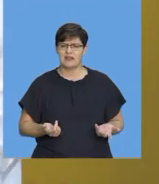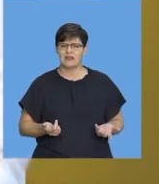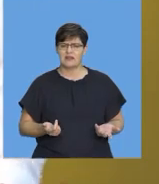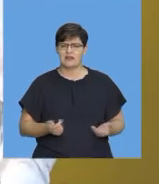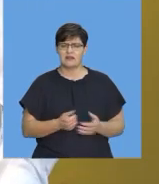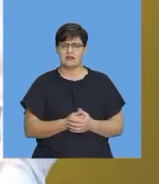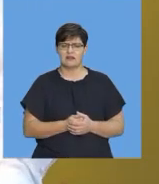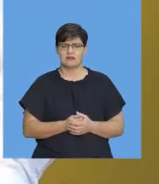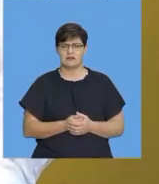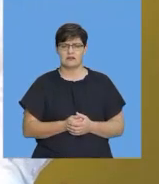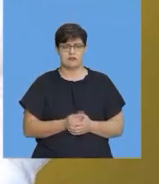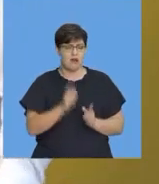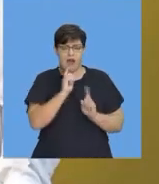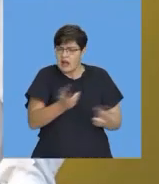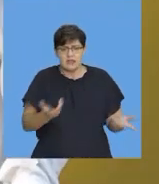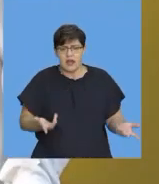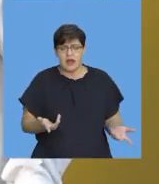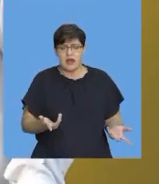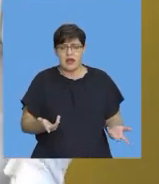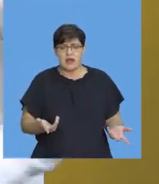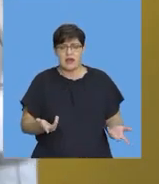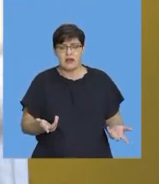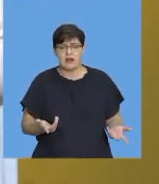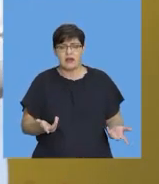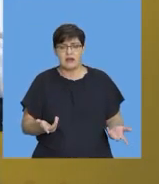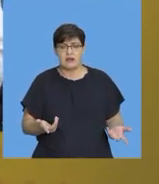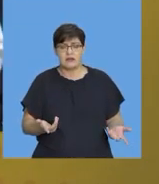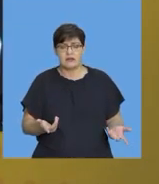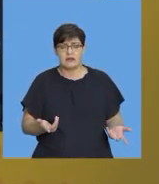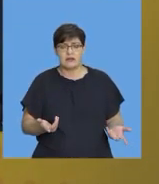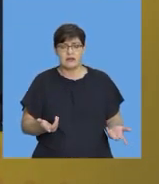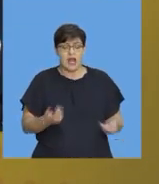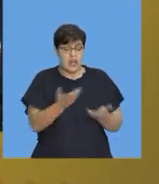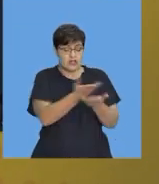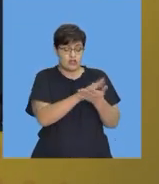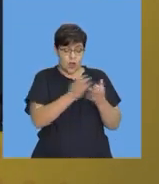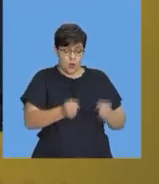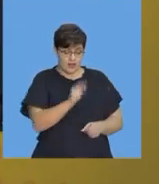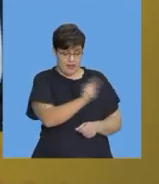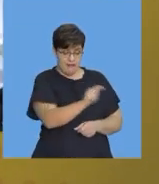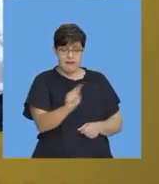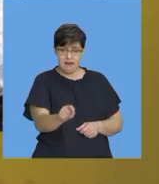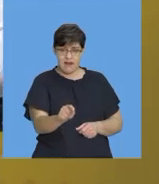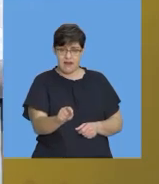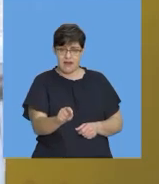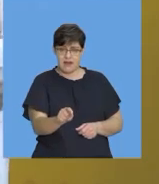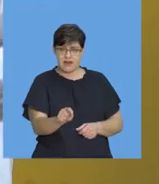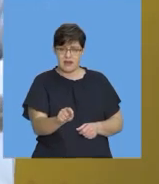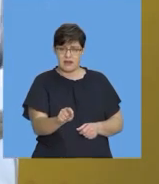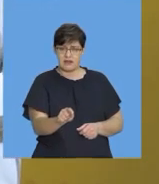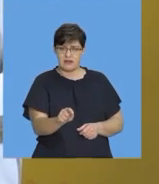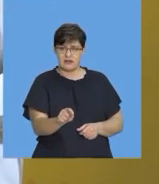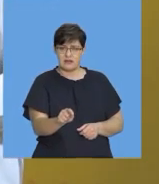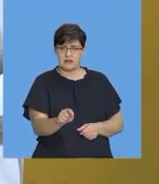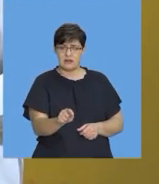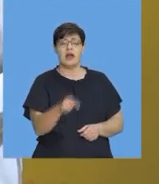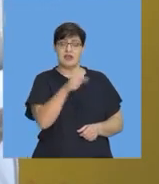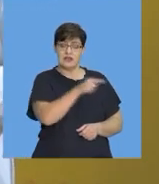And the answer is, obviously, the shareholders are not running the